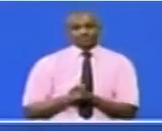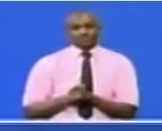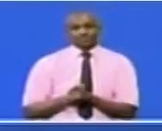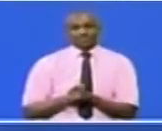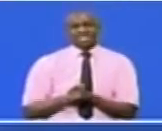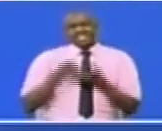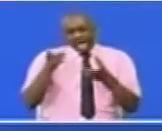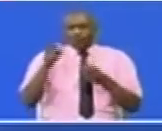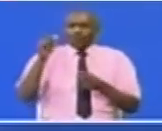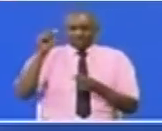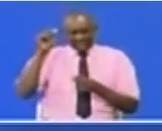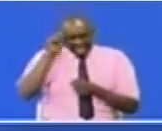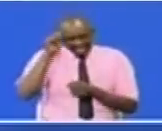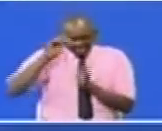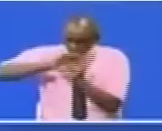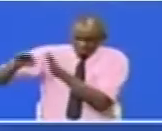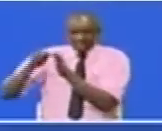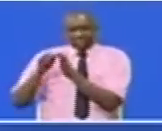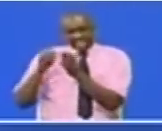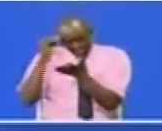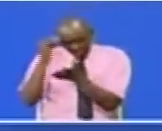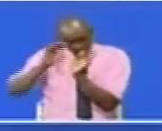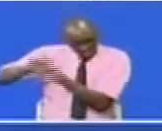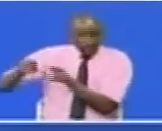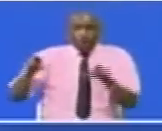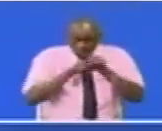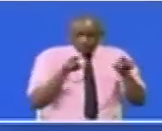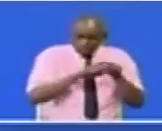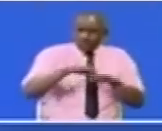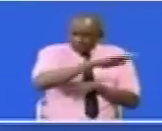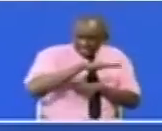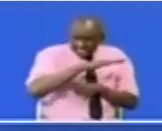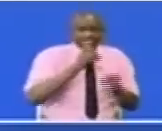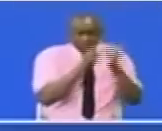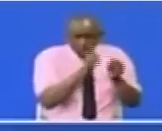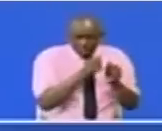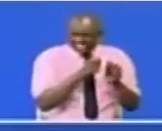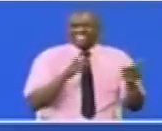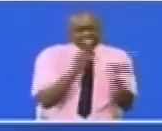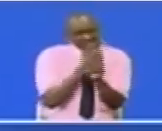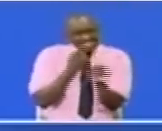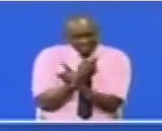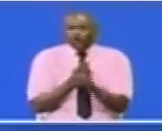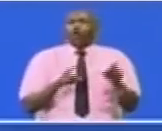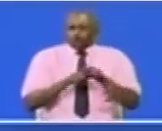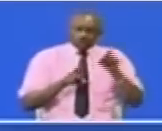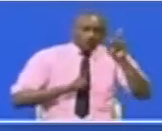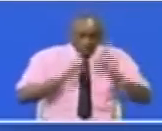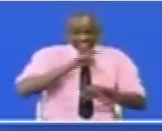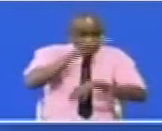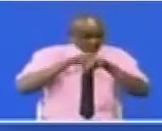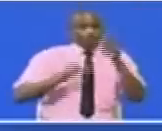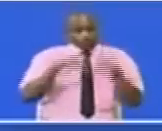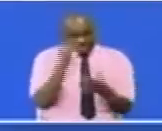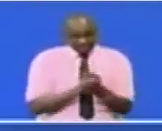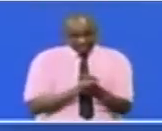Away from academics, the school has also replicated the same on the field with numerous appearances in various sporting disciplines at the national level. According to the